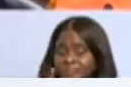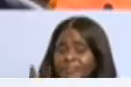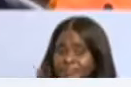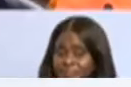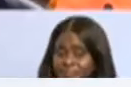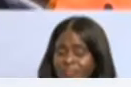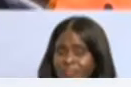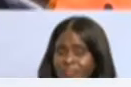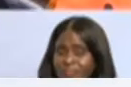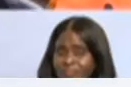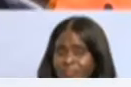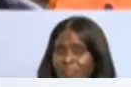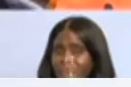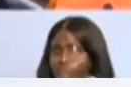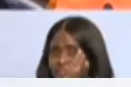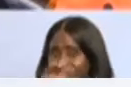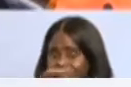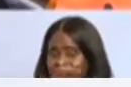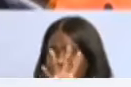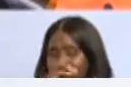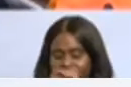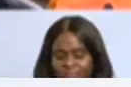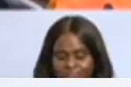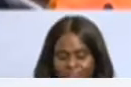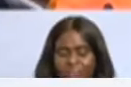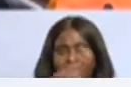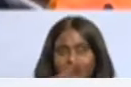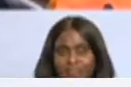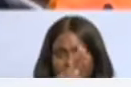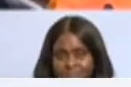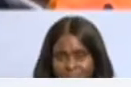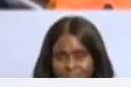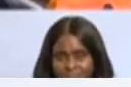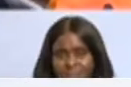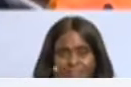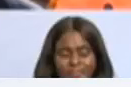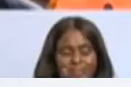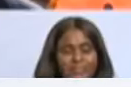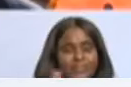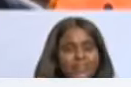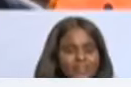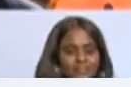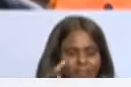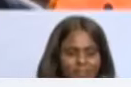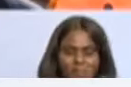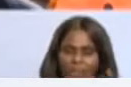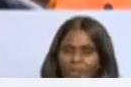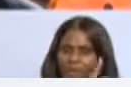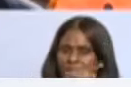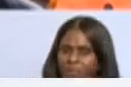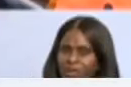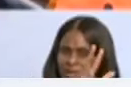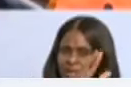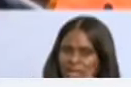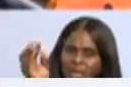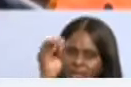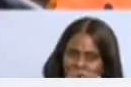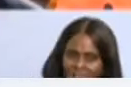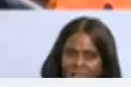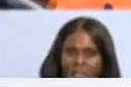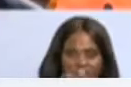mere $650 million. As opposed to 1.3 plus interest,